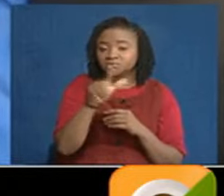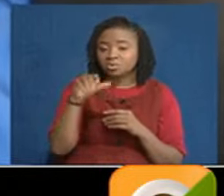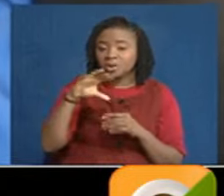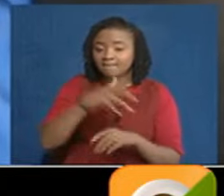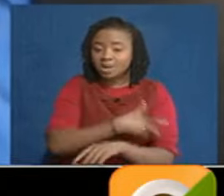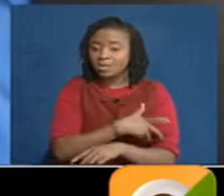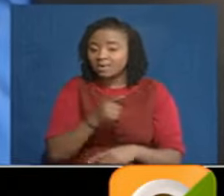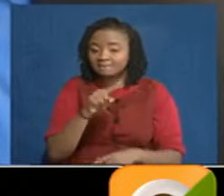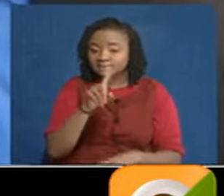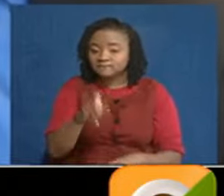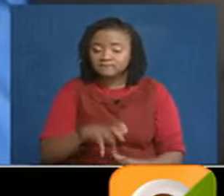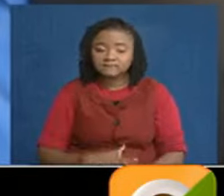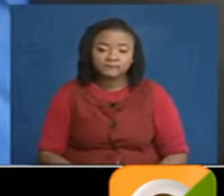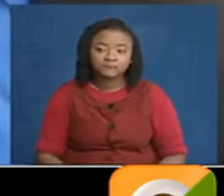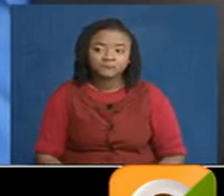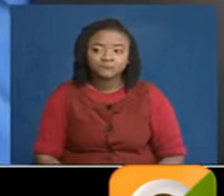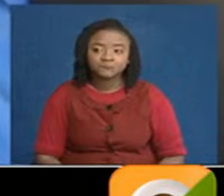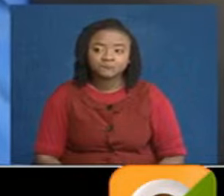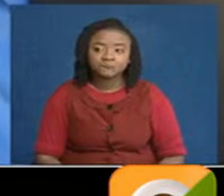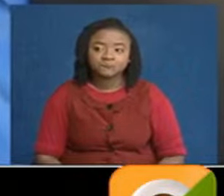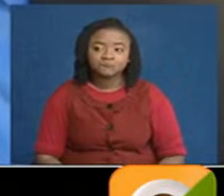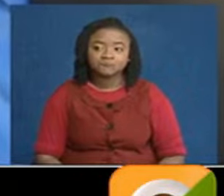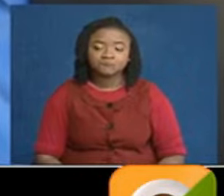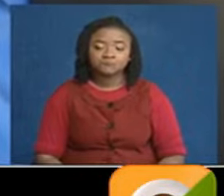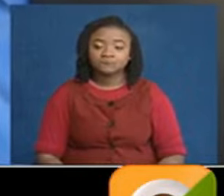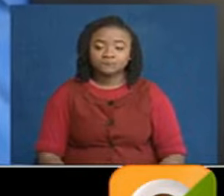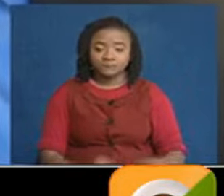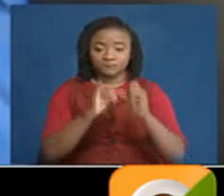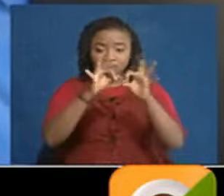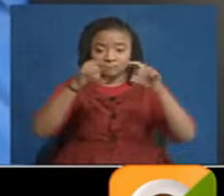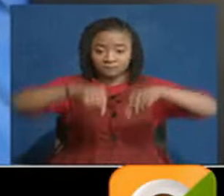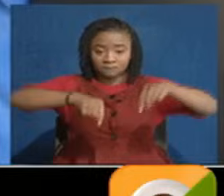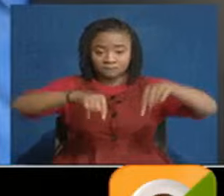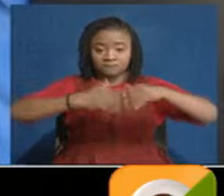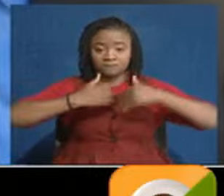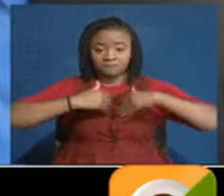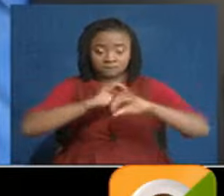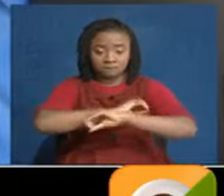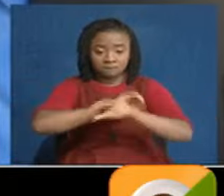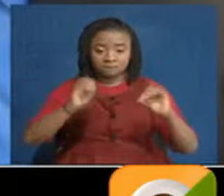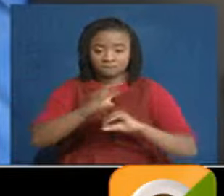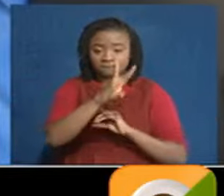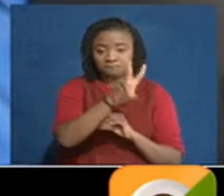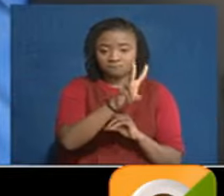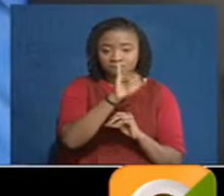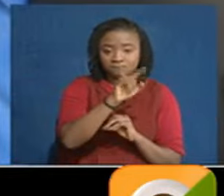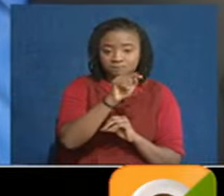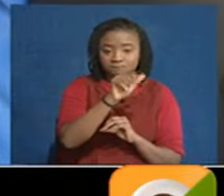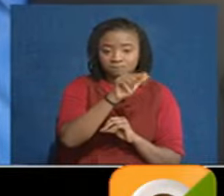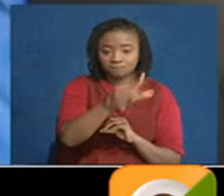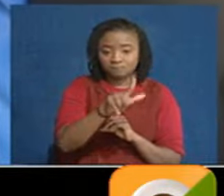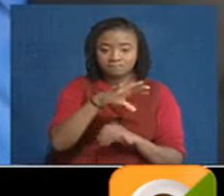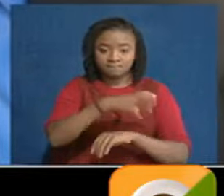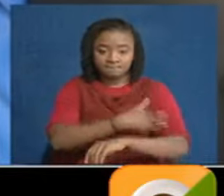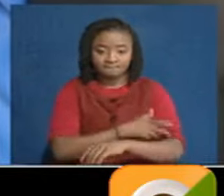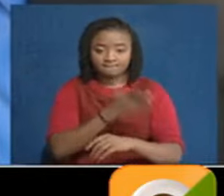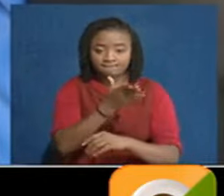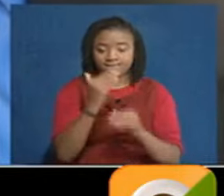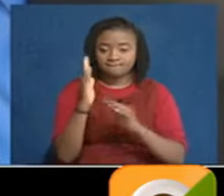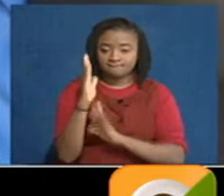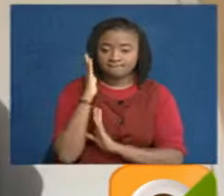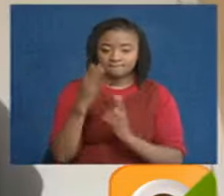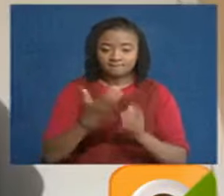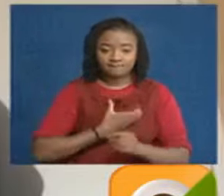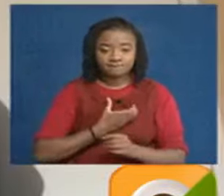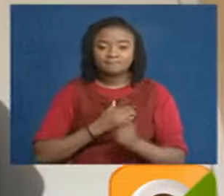If today there was no veto power on the Security Council, then the major powers